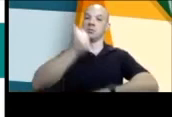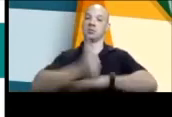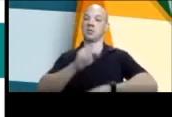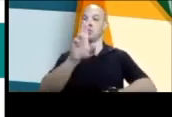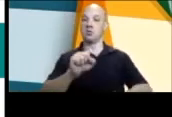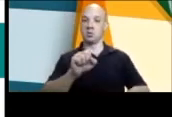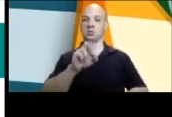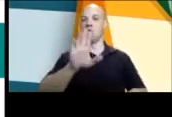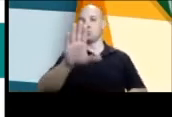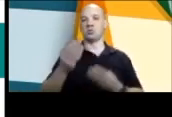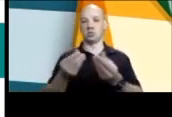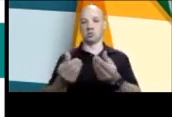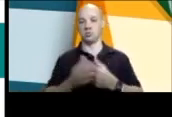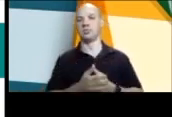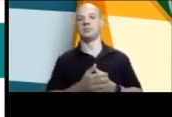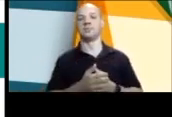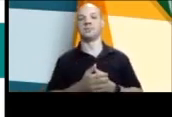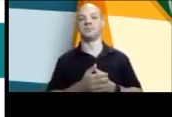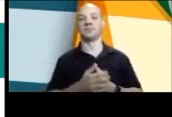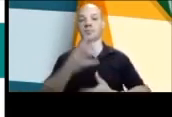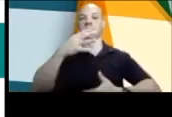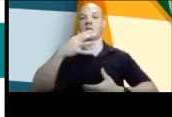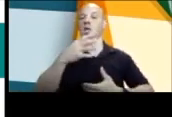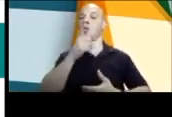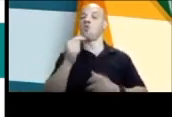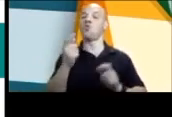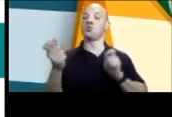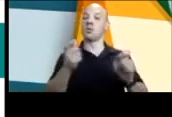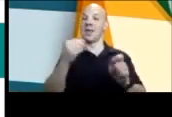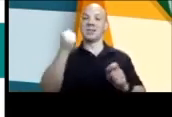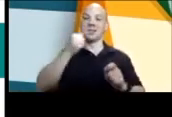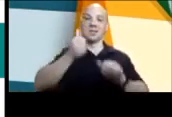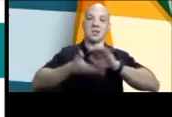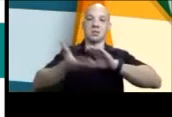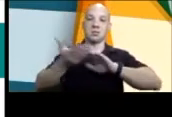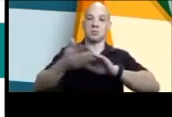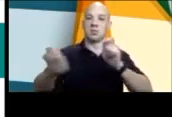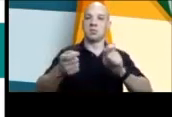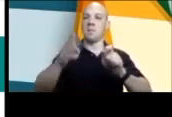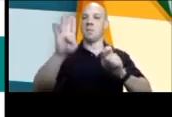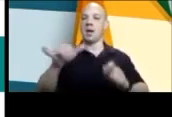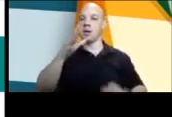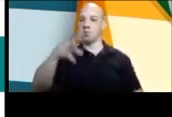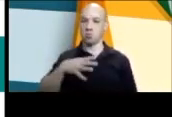its territories, and whose management and daily operation is controlled by women.